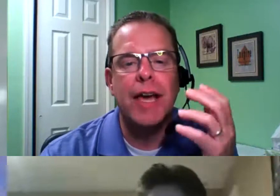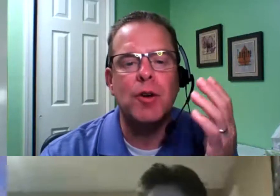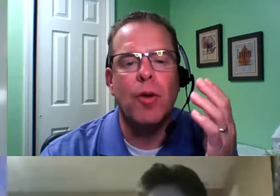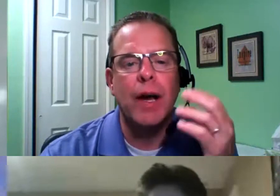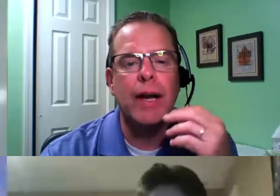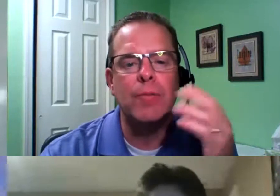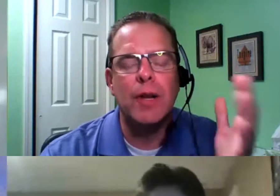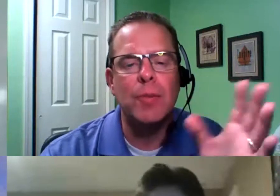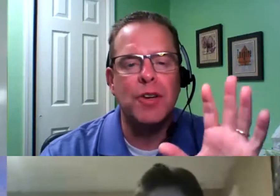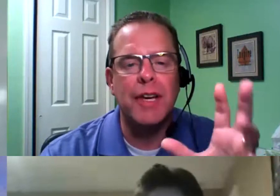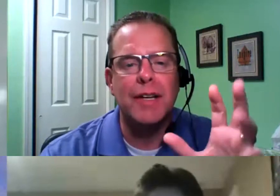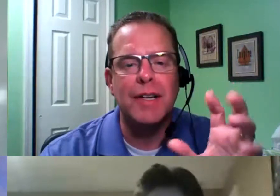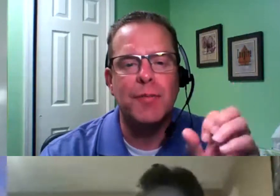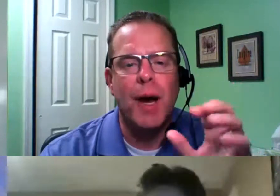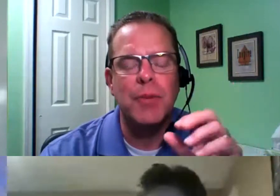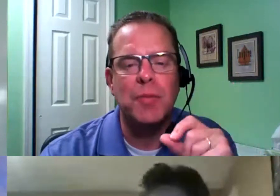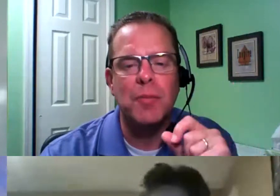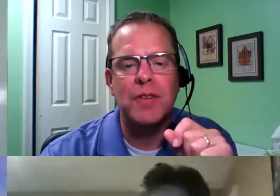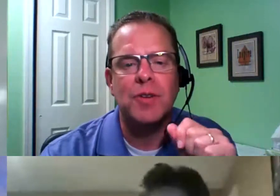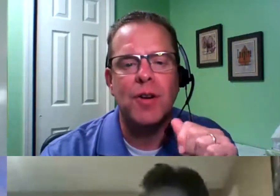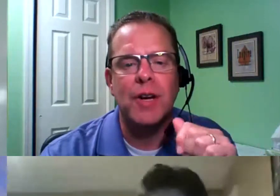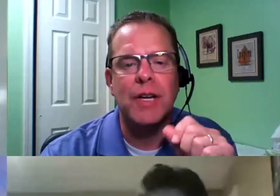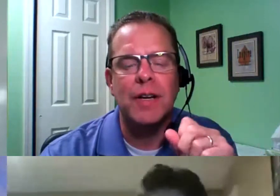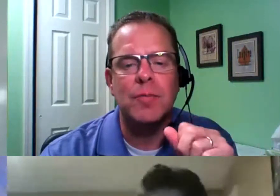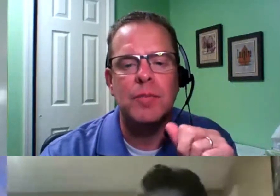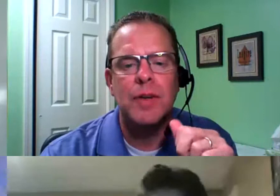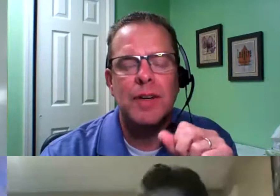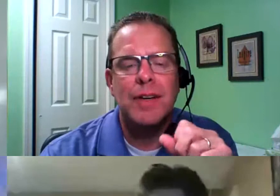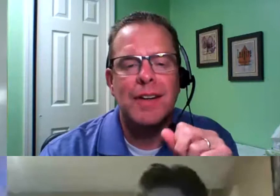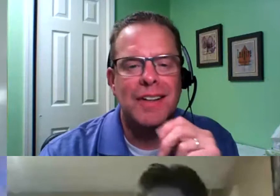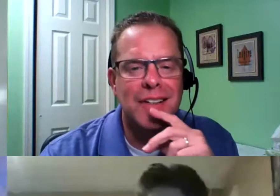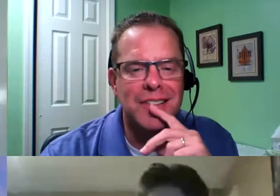you like Caleb, right? I'm looking at it's popping up on my screen.